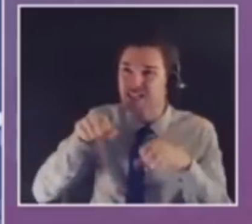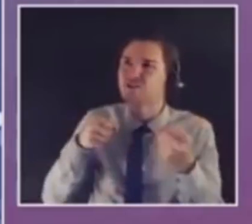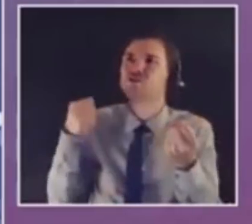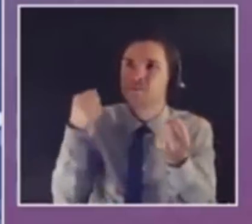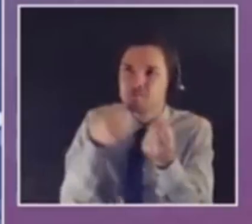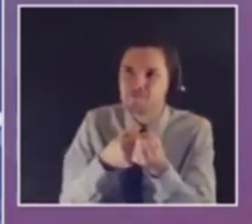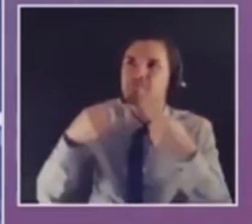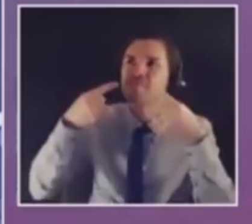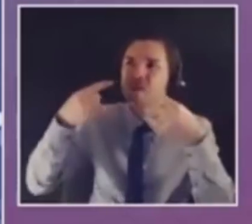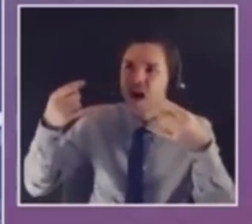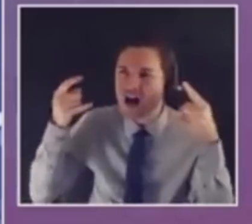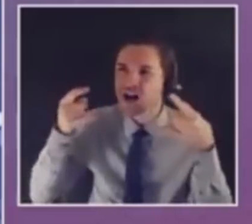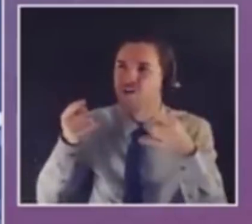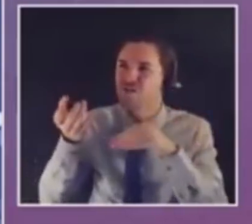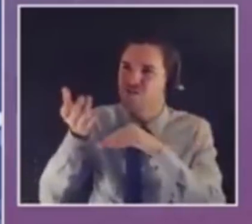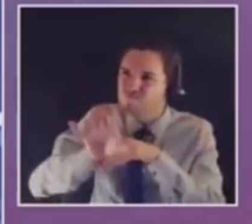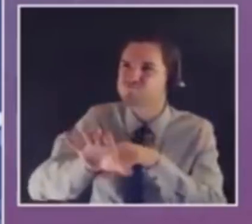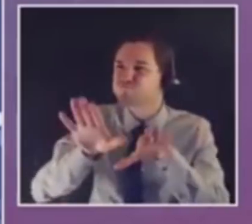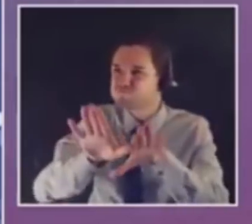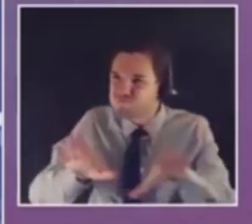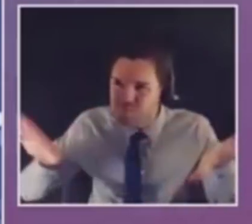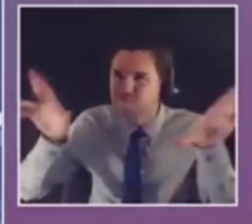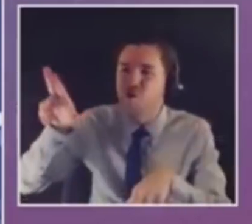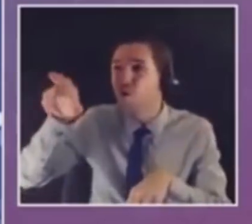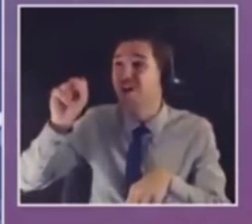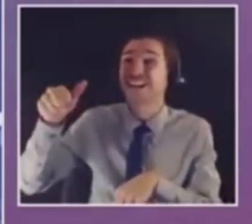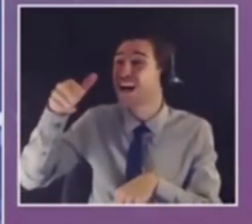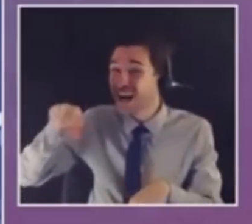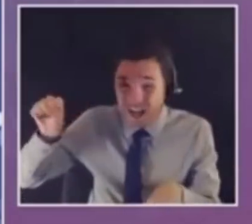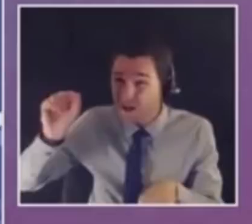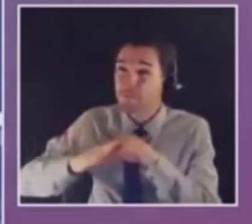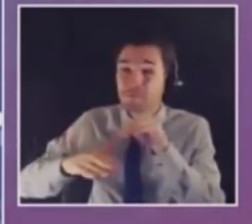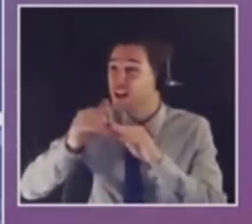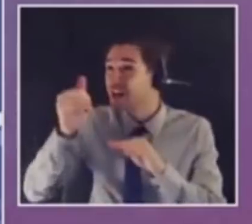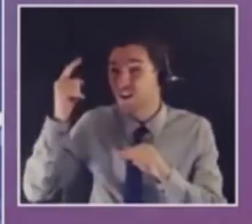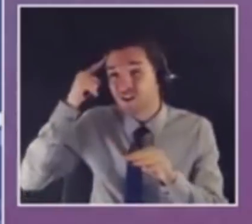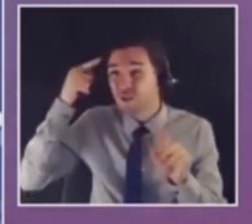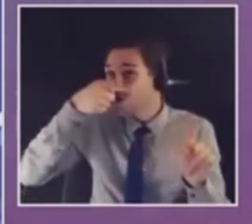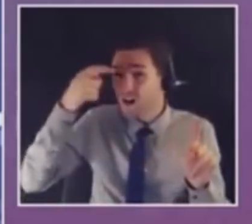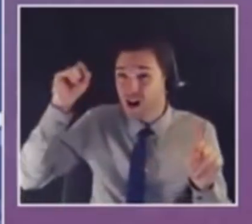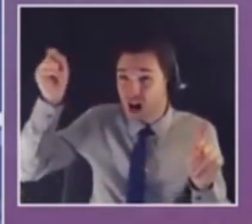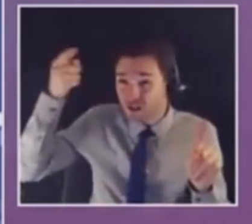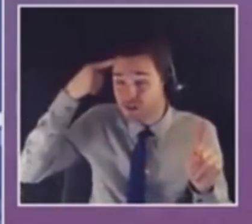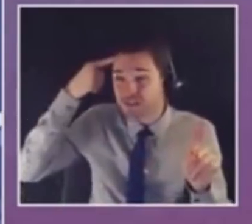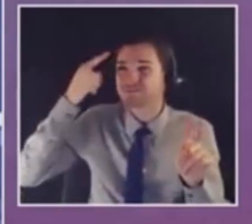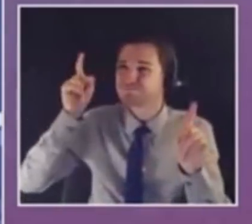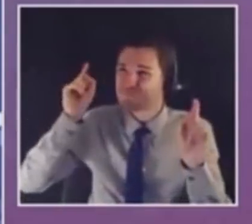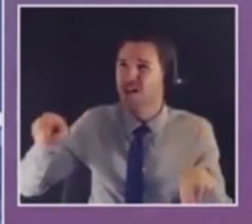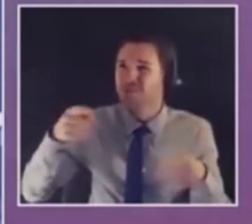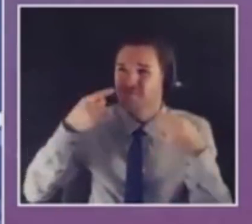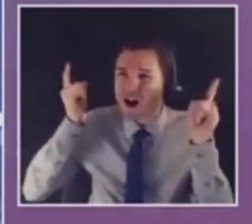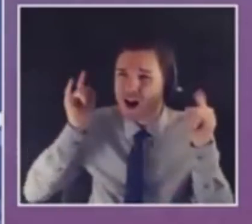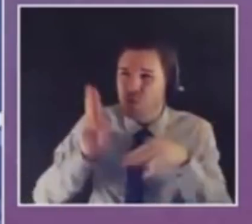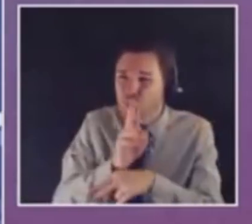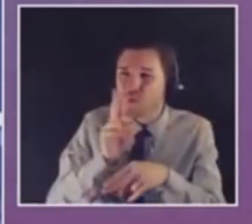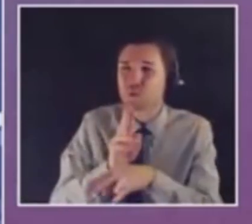mandate nationwide. Require a mask in every federal building and facility and interstate travel. Urge every governor and mayor